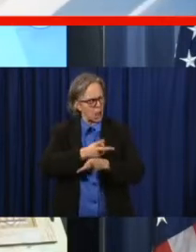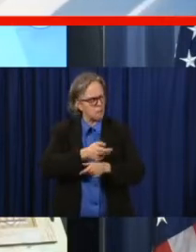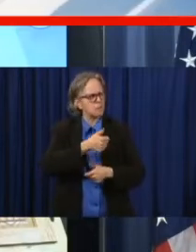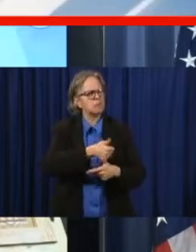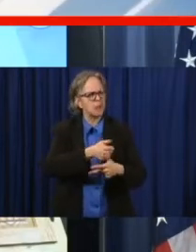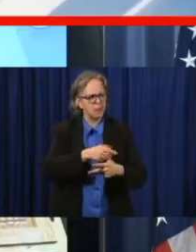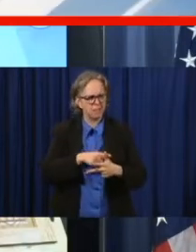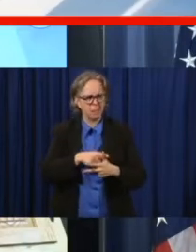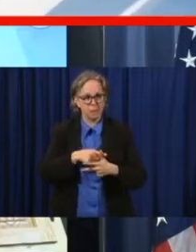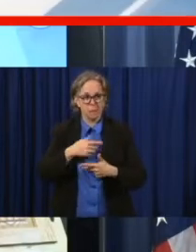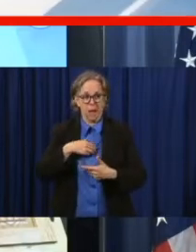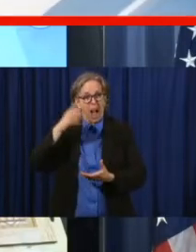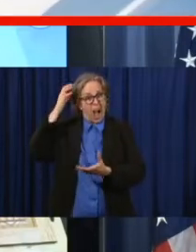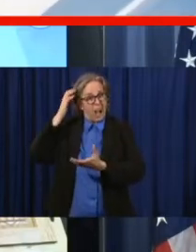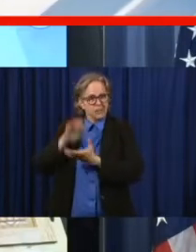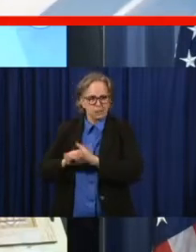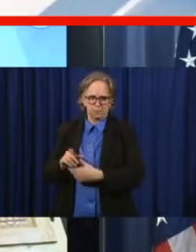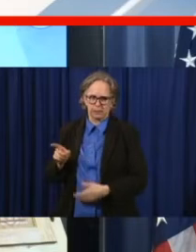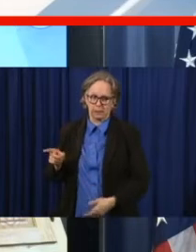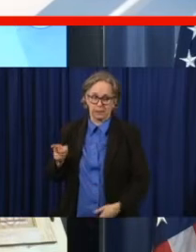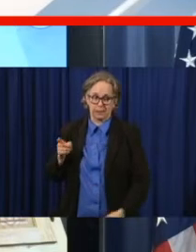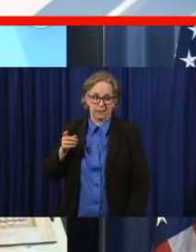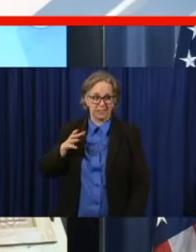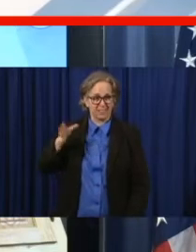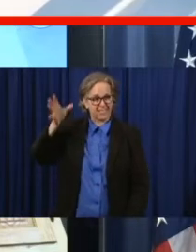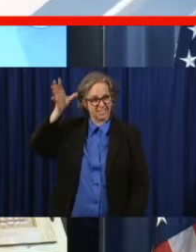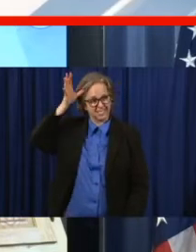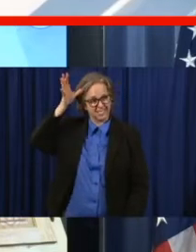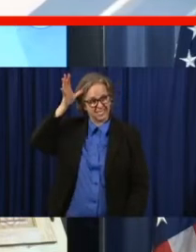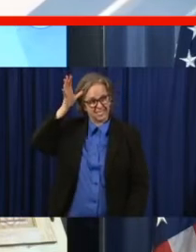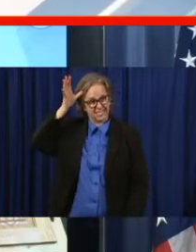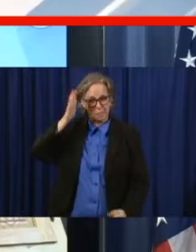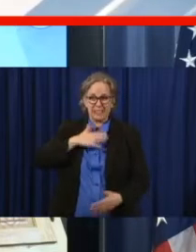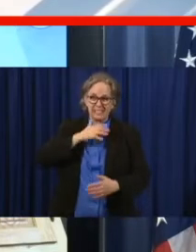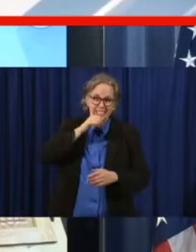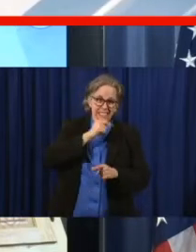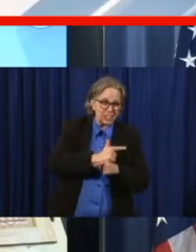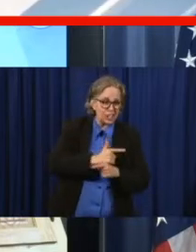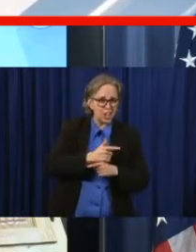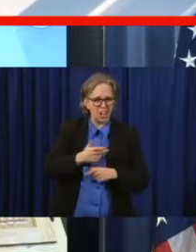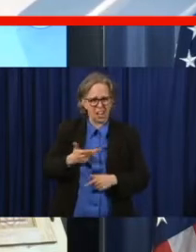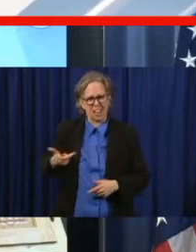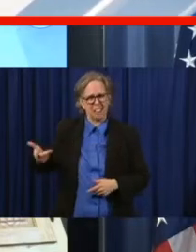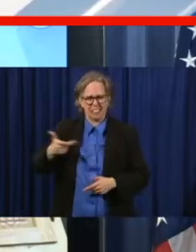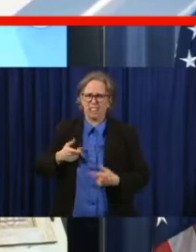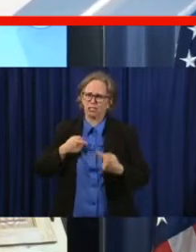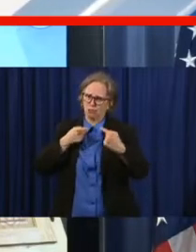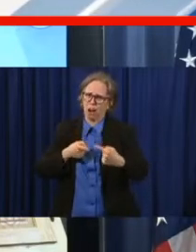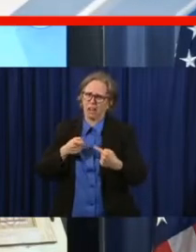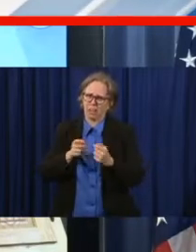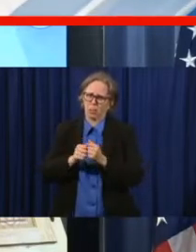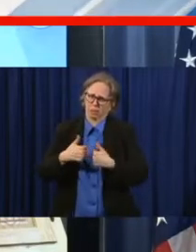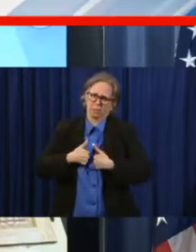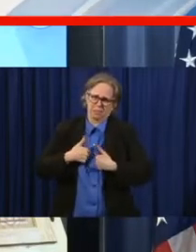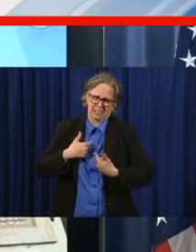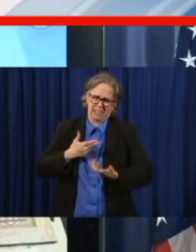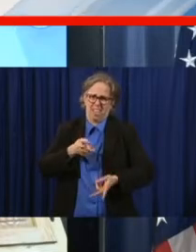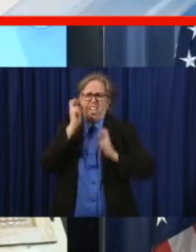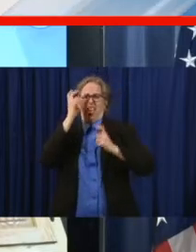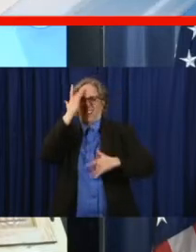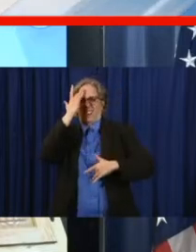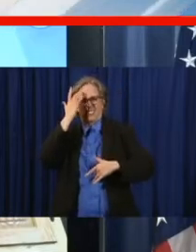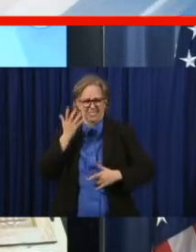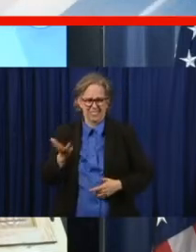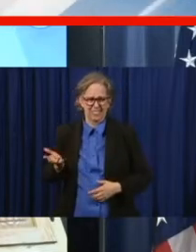who had a hard time, and my dad, my sister. Yeah, I'm sure. Wow. Dr.